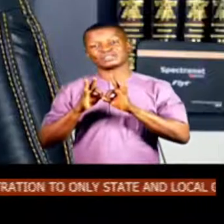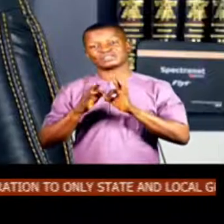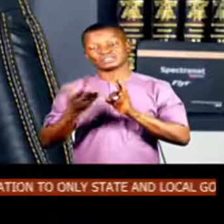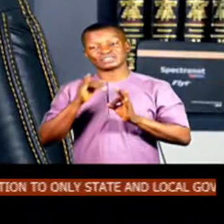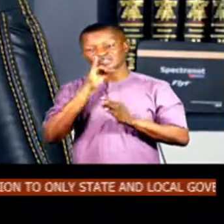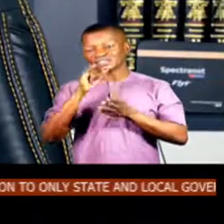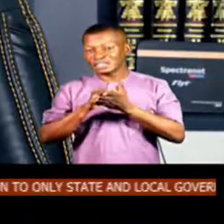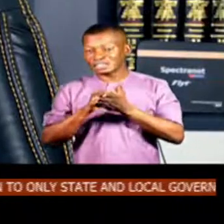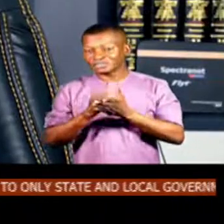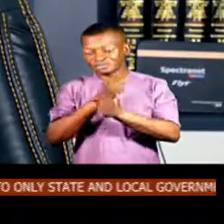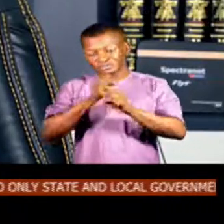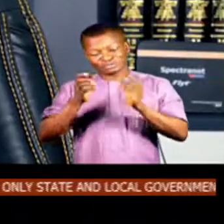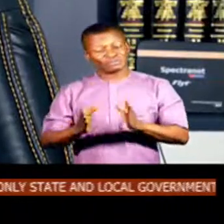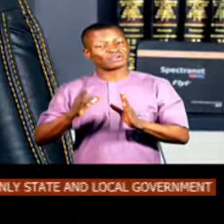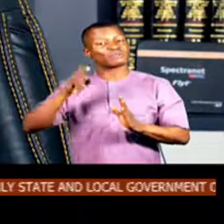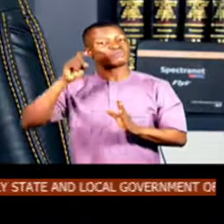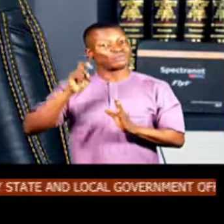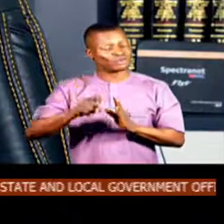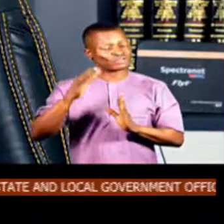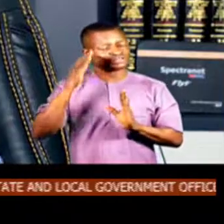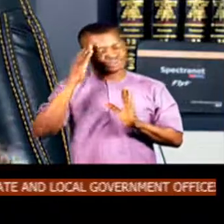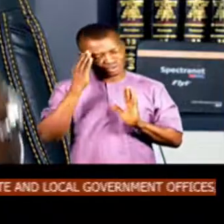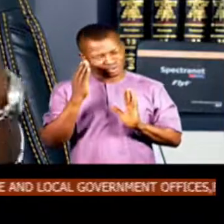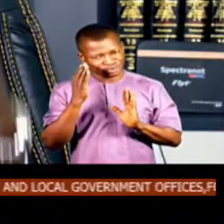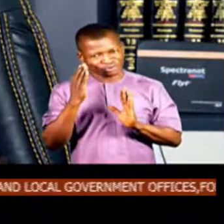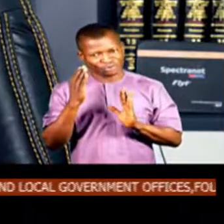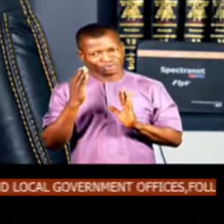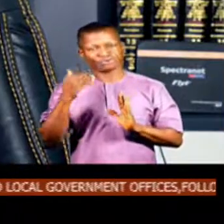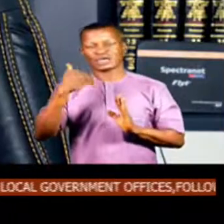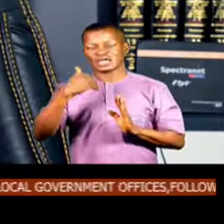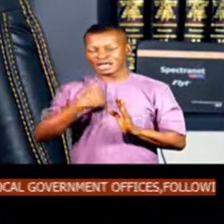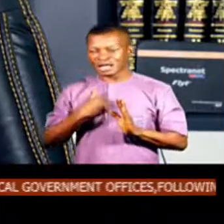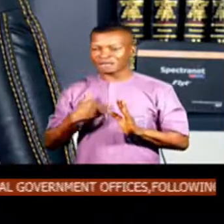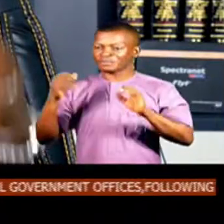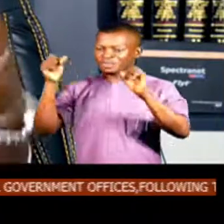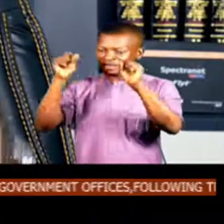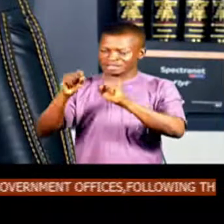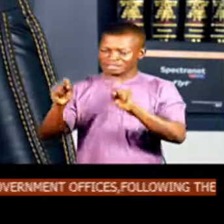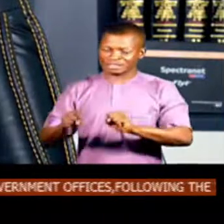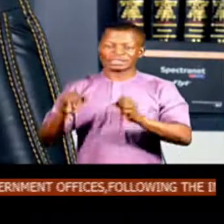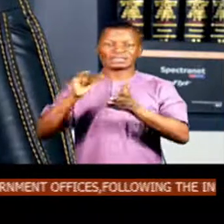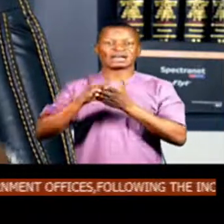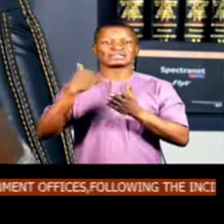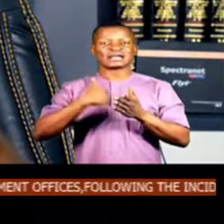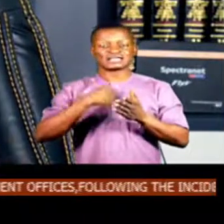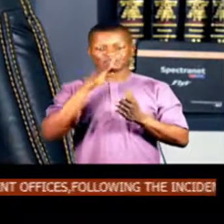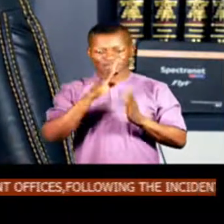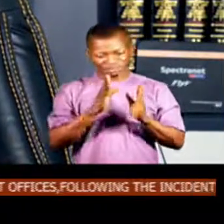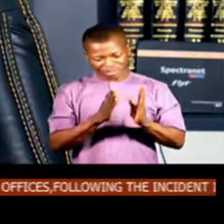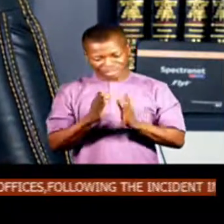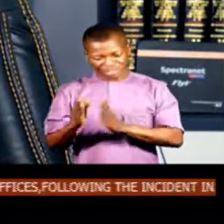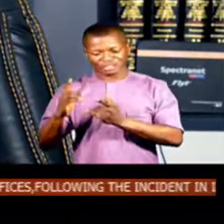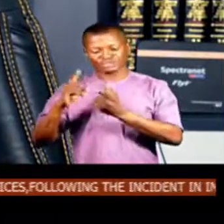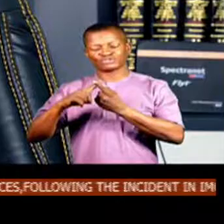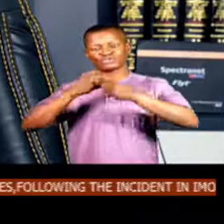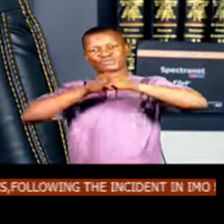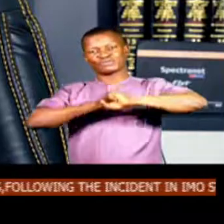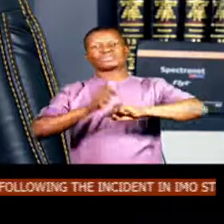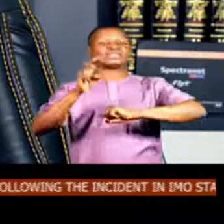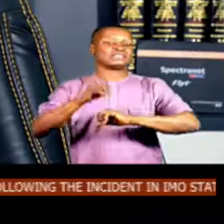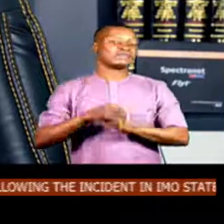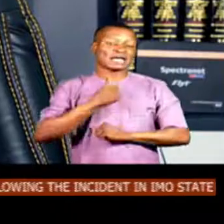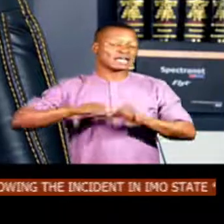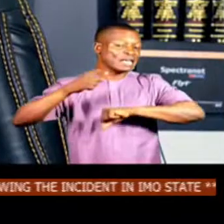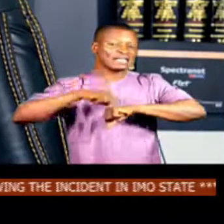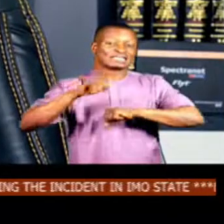is survivors should know that there is a system that has been put in place to protect them, and